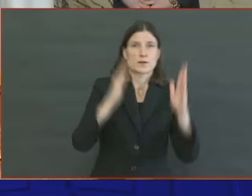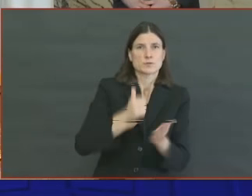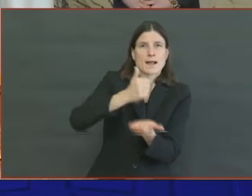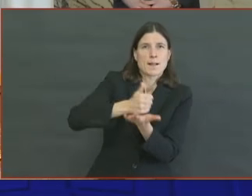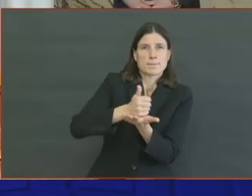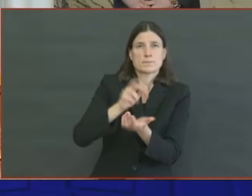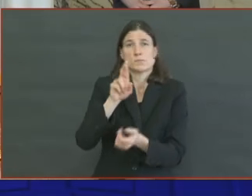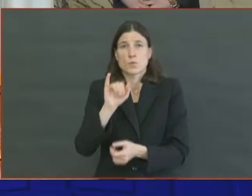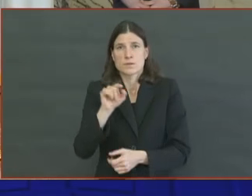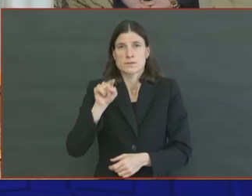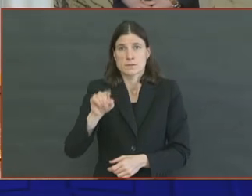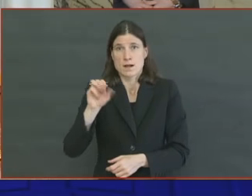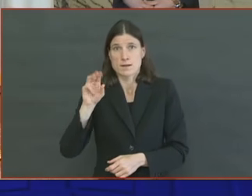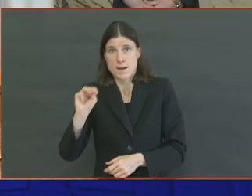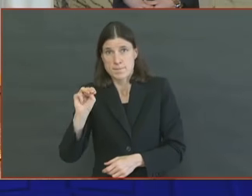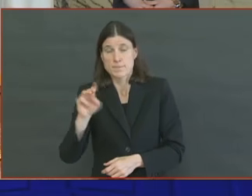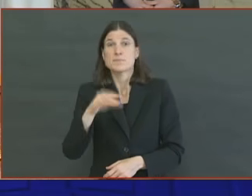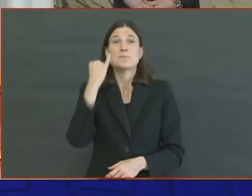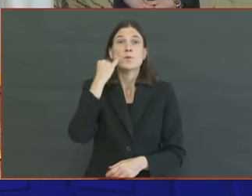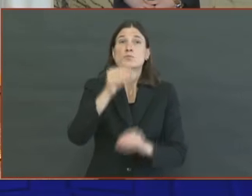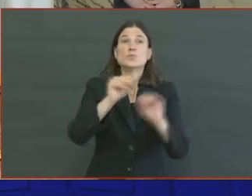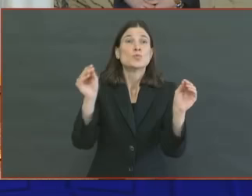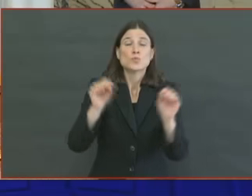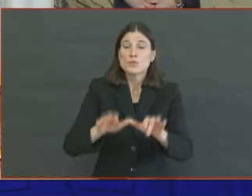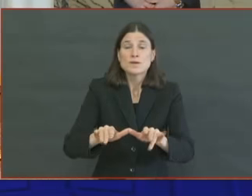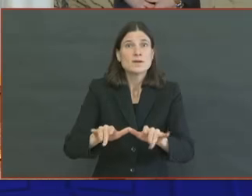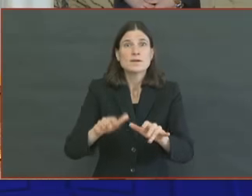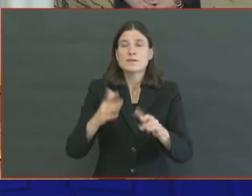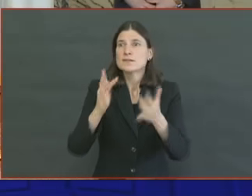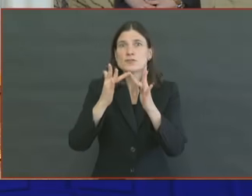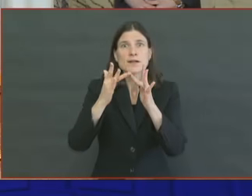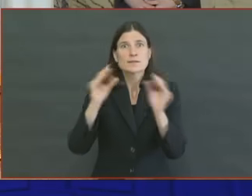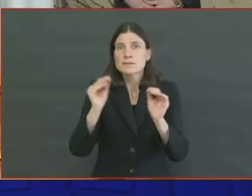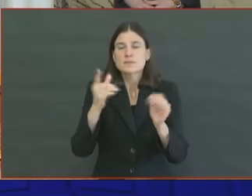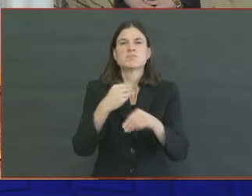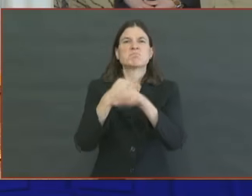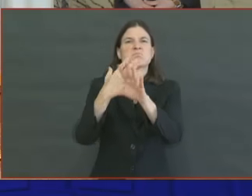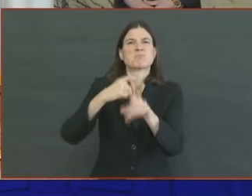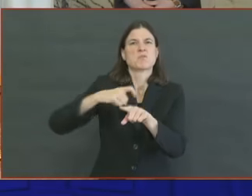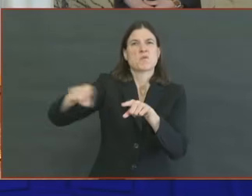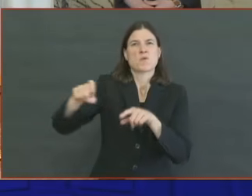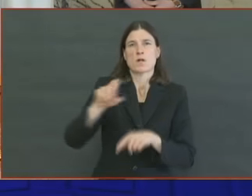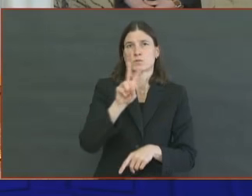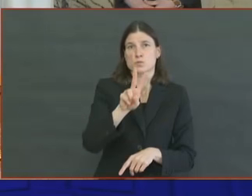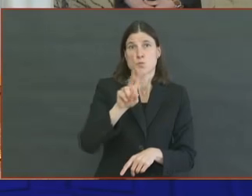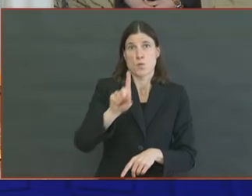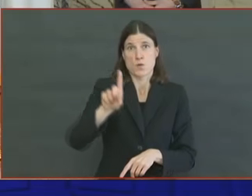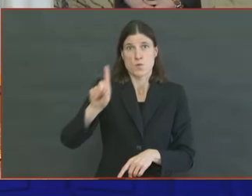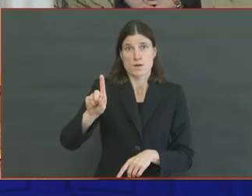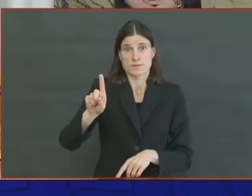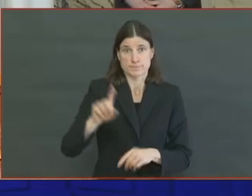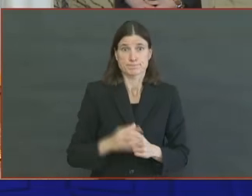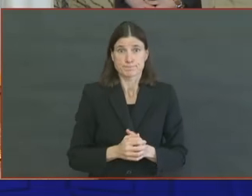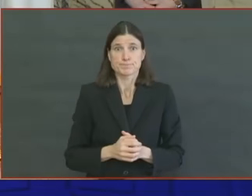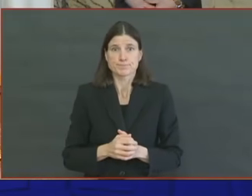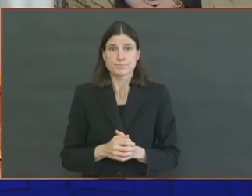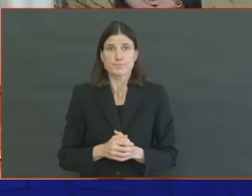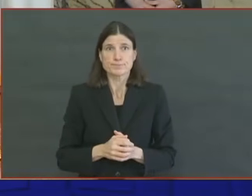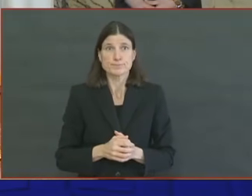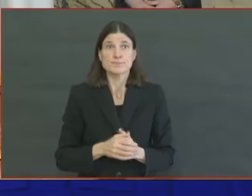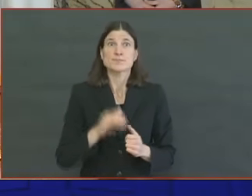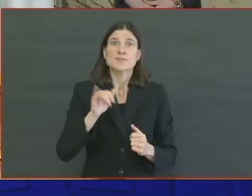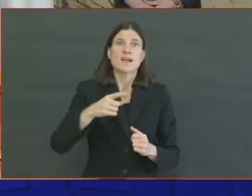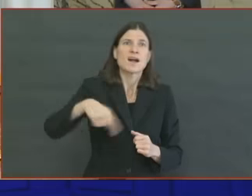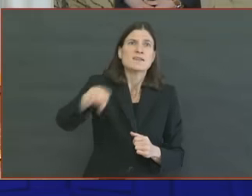helpline, 211, and ask about the new rental assistance program that the governor just talked about. It's